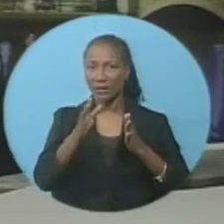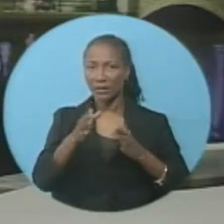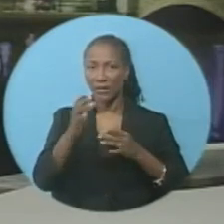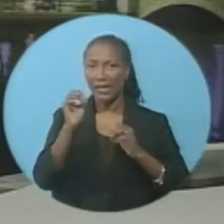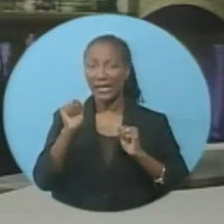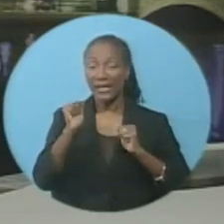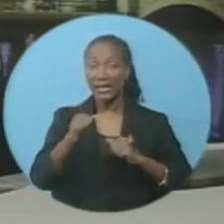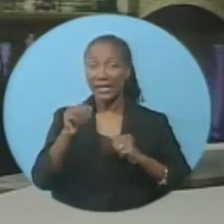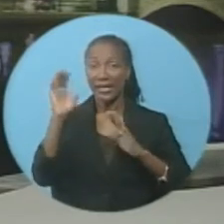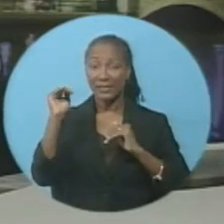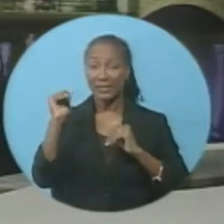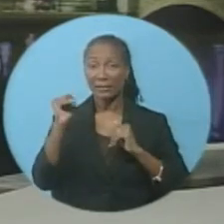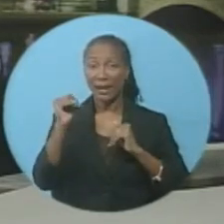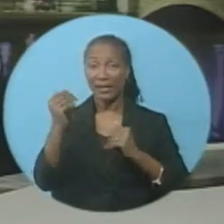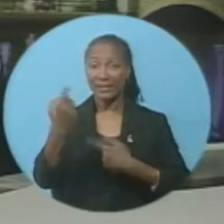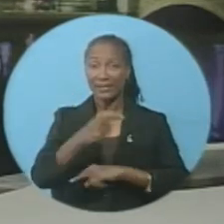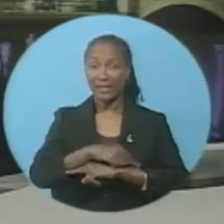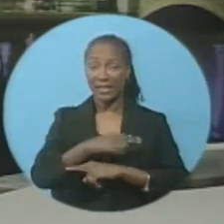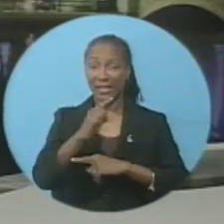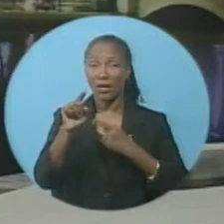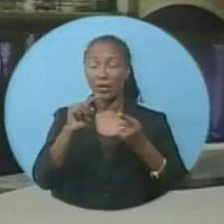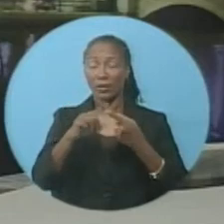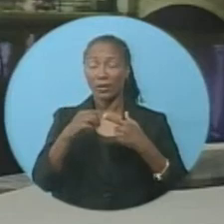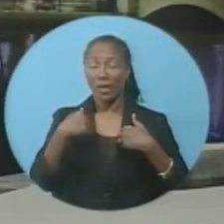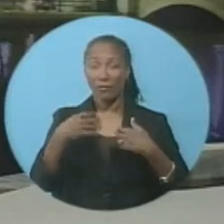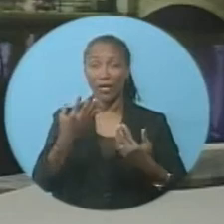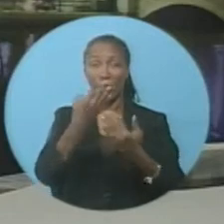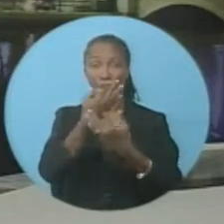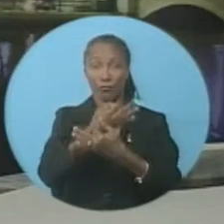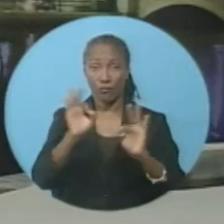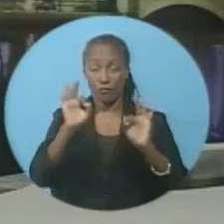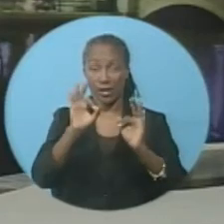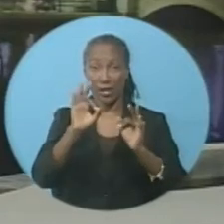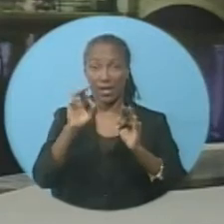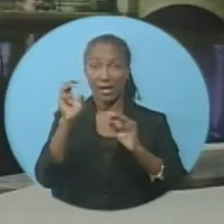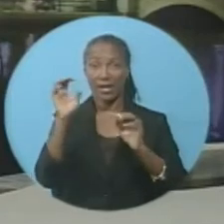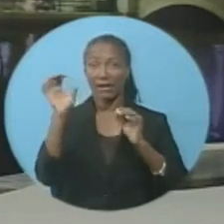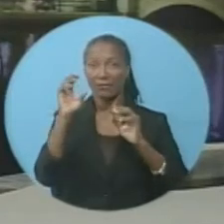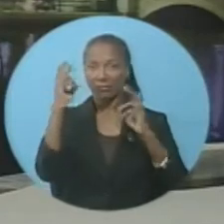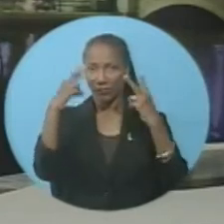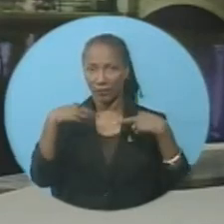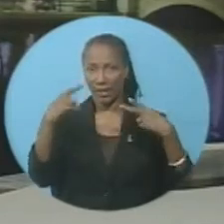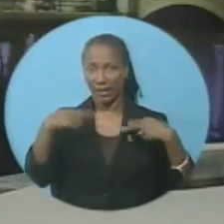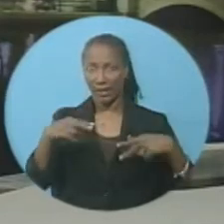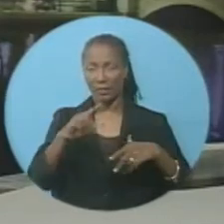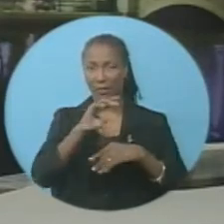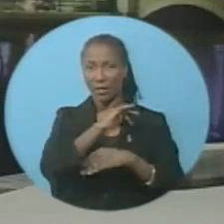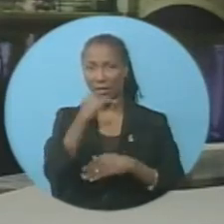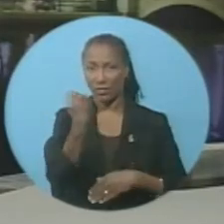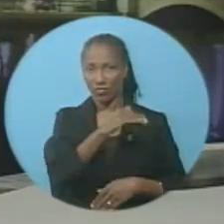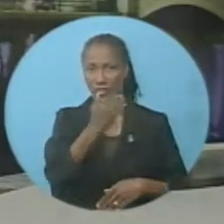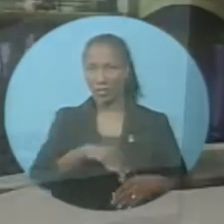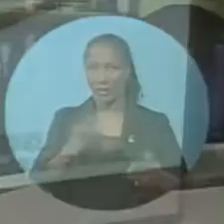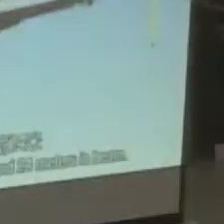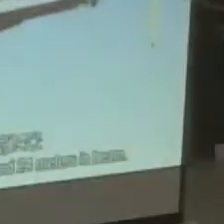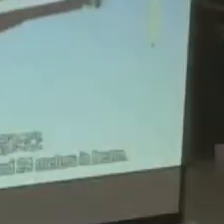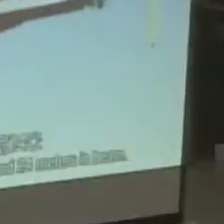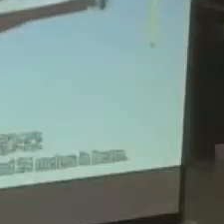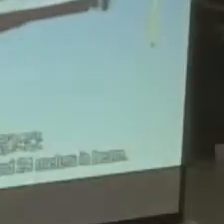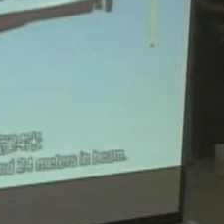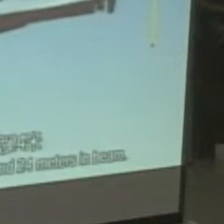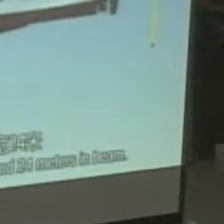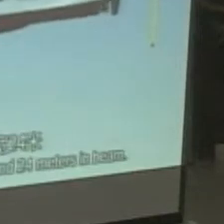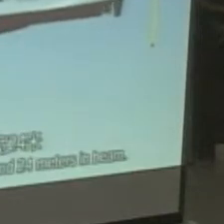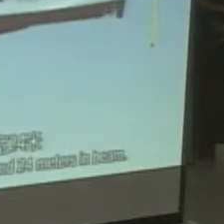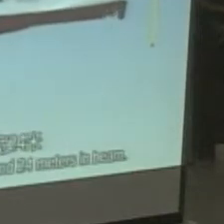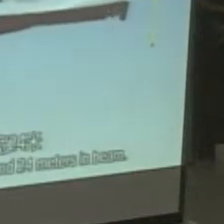of free medical checkups when the Chinese Navy hospital ship Ark Peace visits Barbados this weekend. The medical staff on board the vessel usually